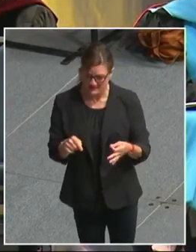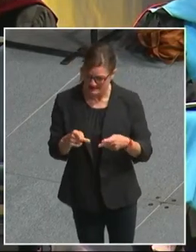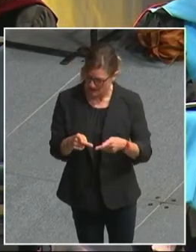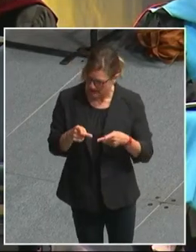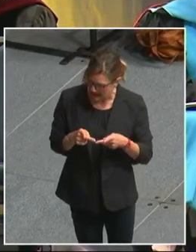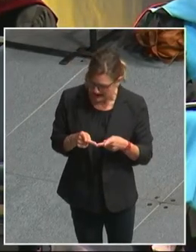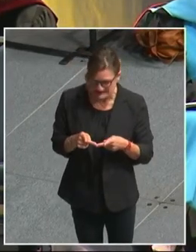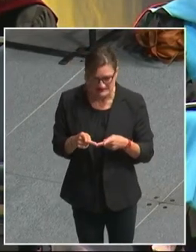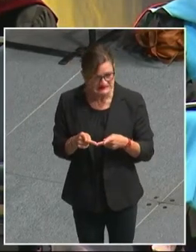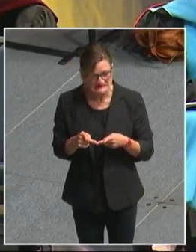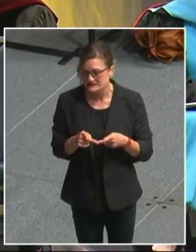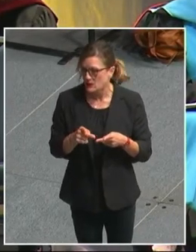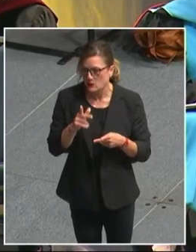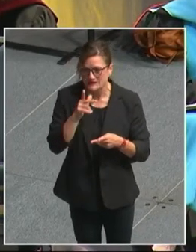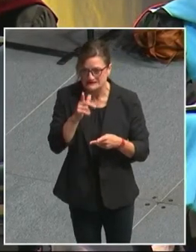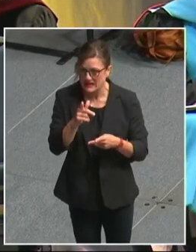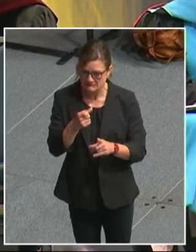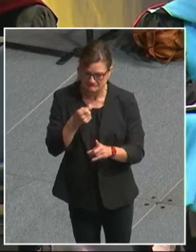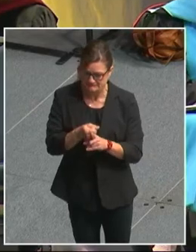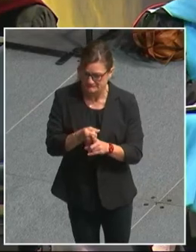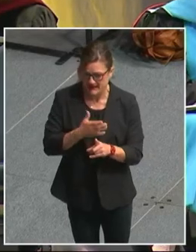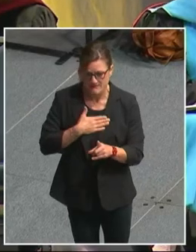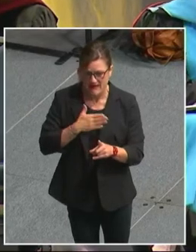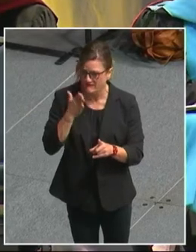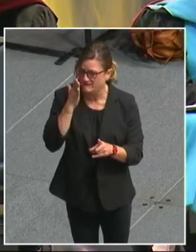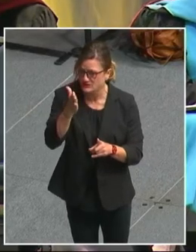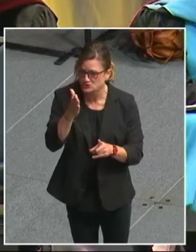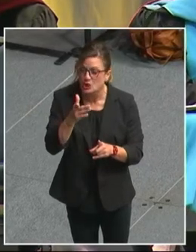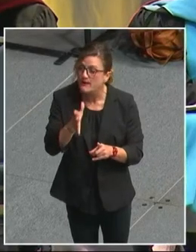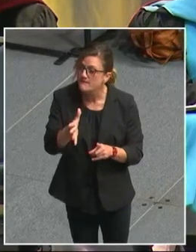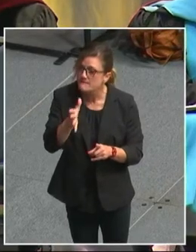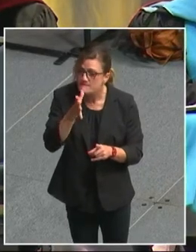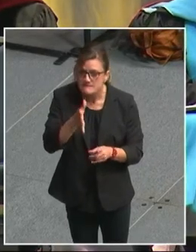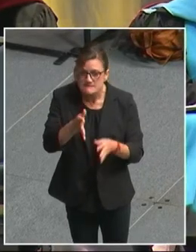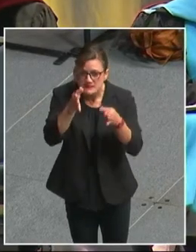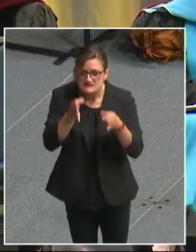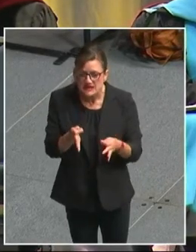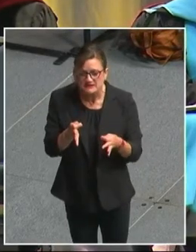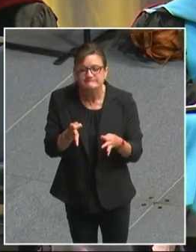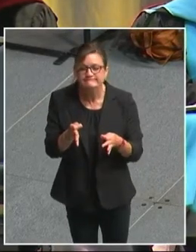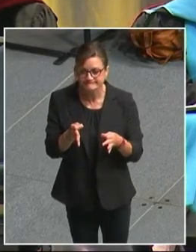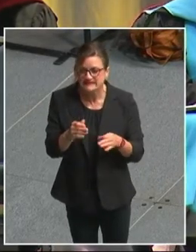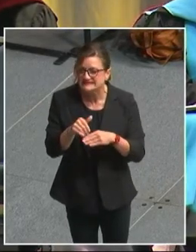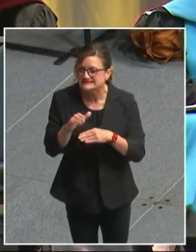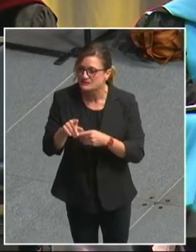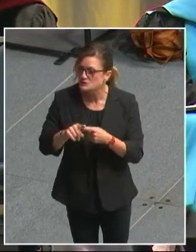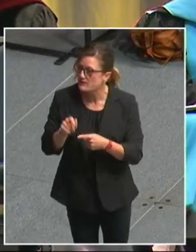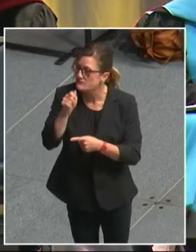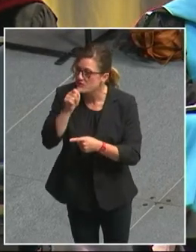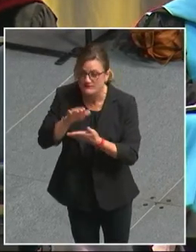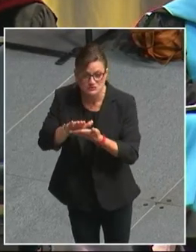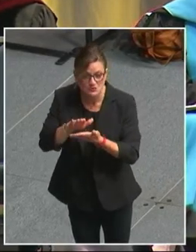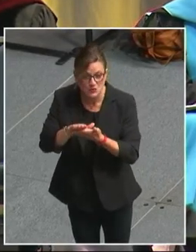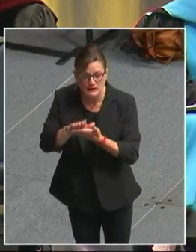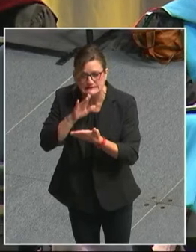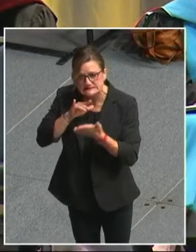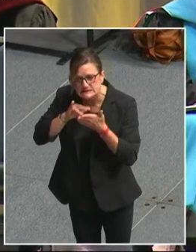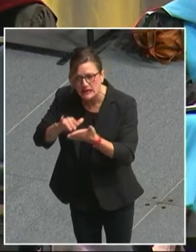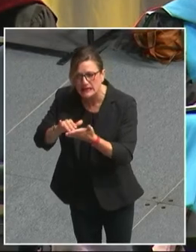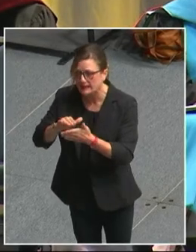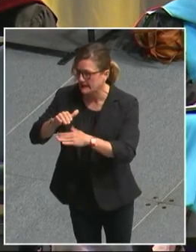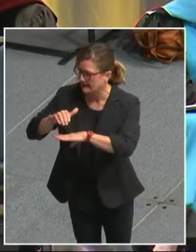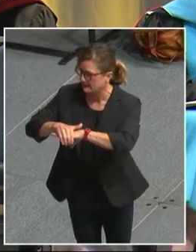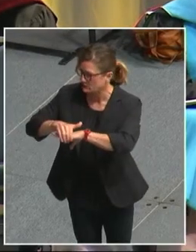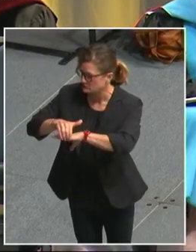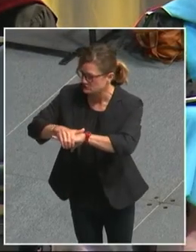not going to define my future. She chose to send me to a private school where I would learn English, and